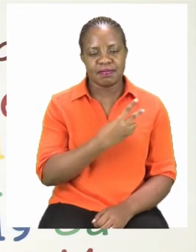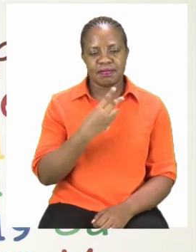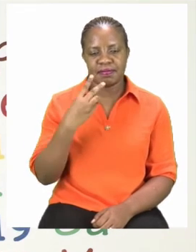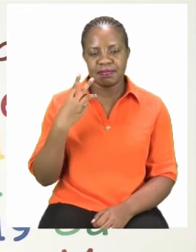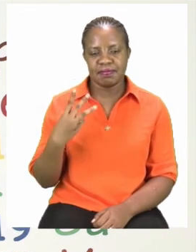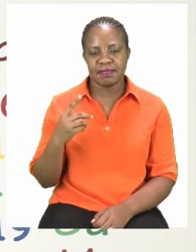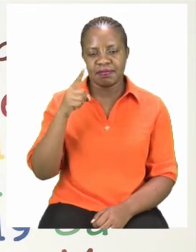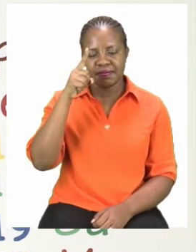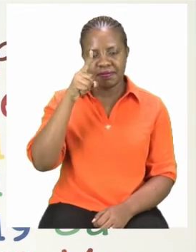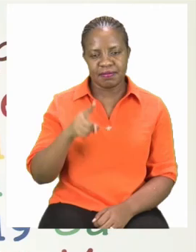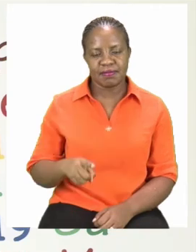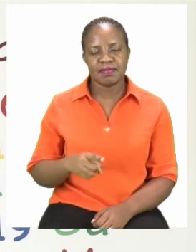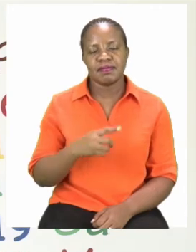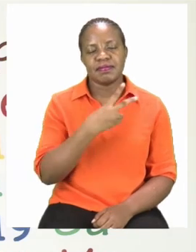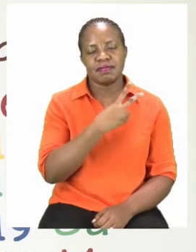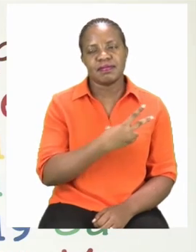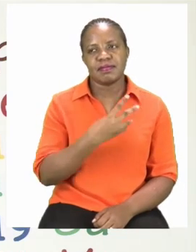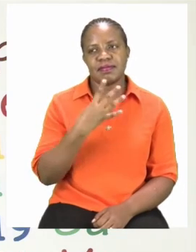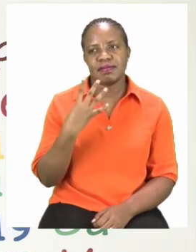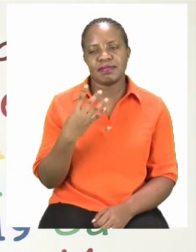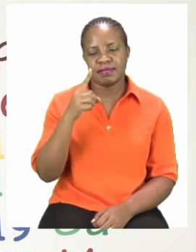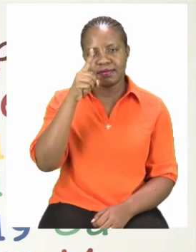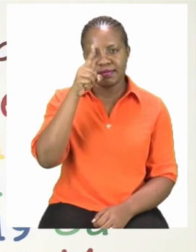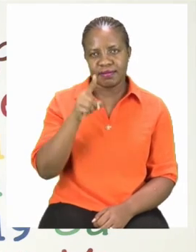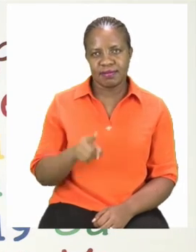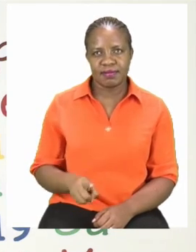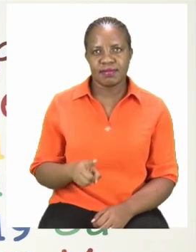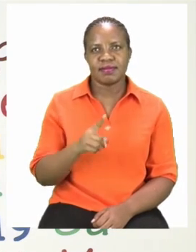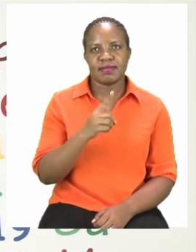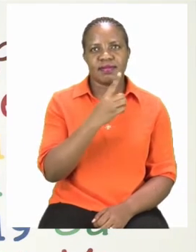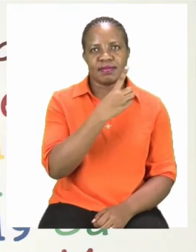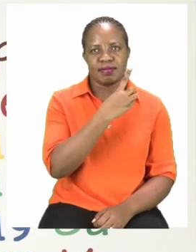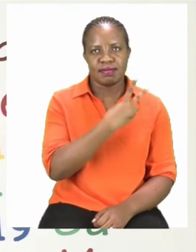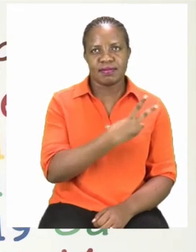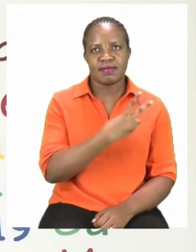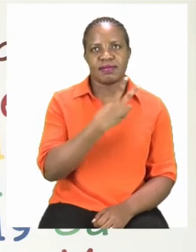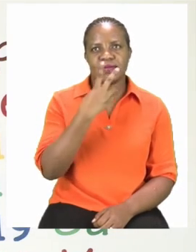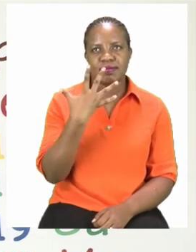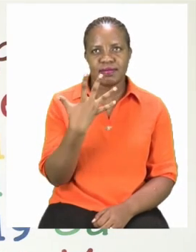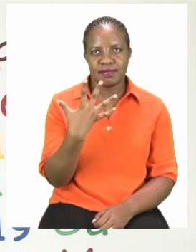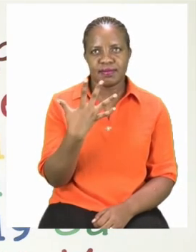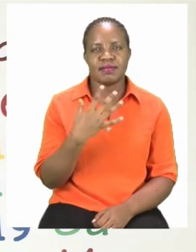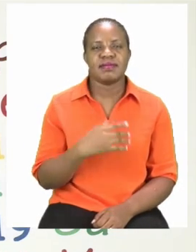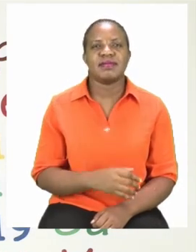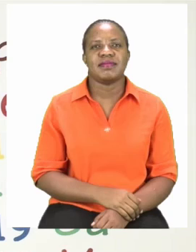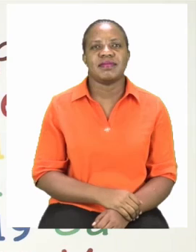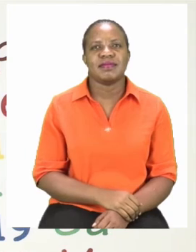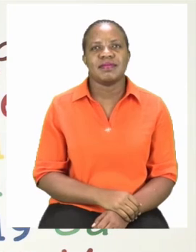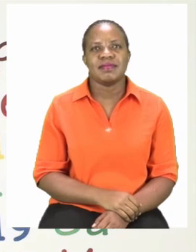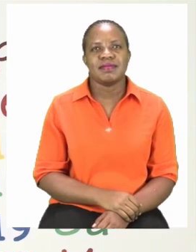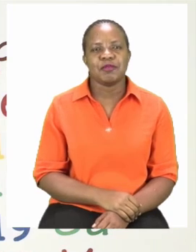24, 25, 26, 27,